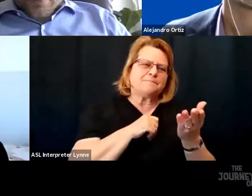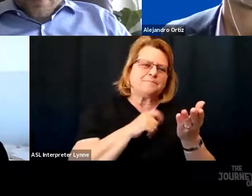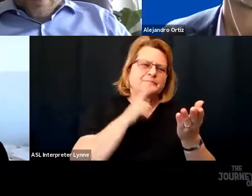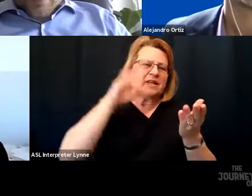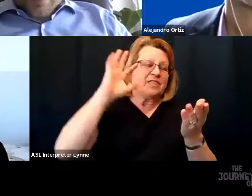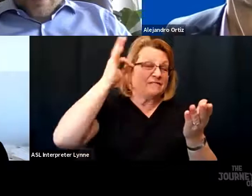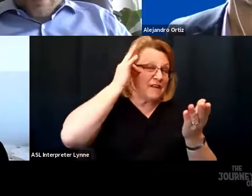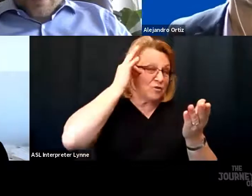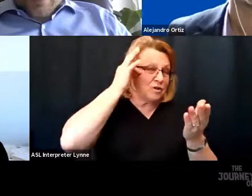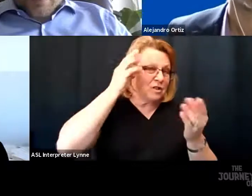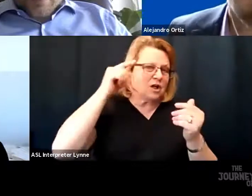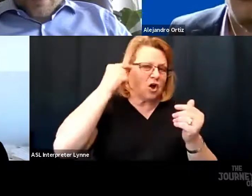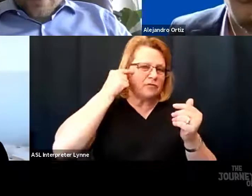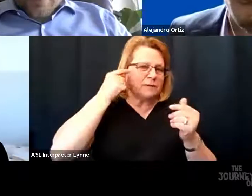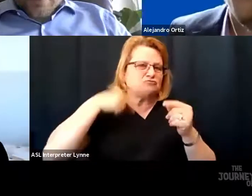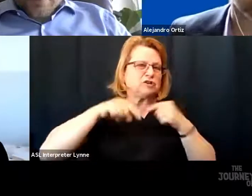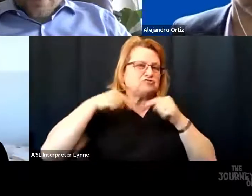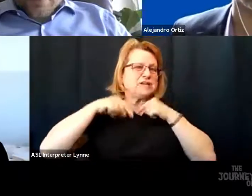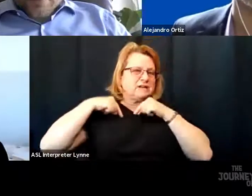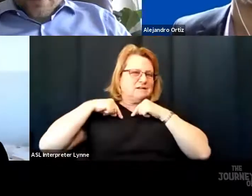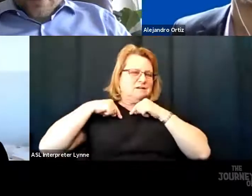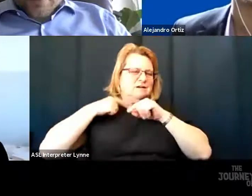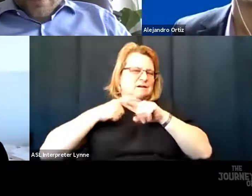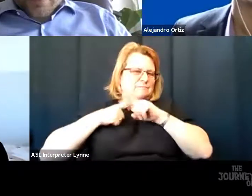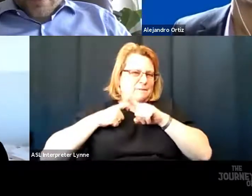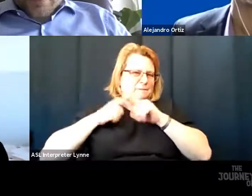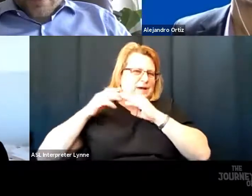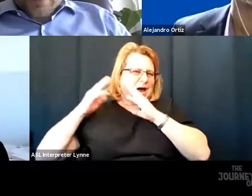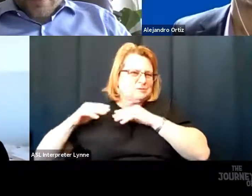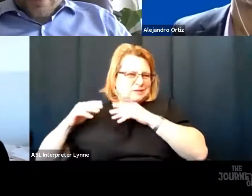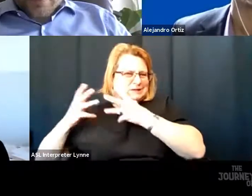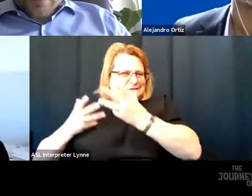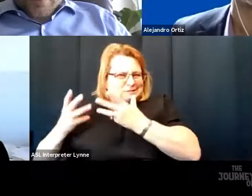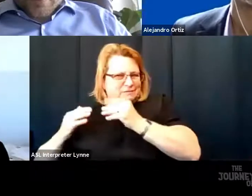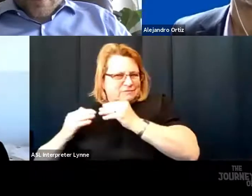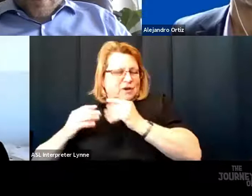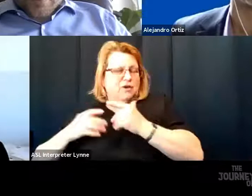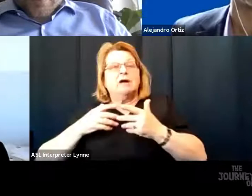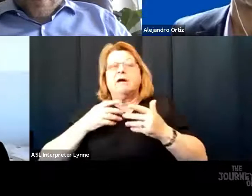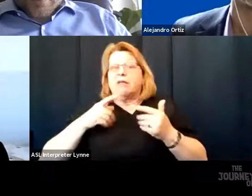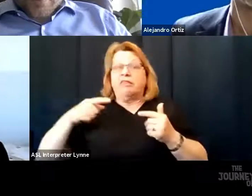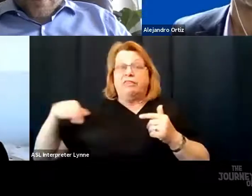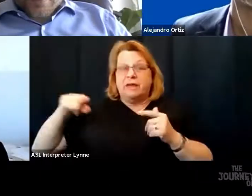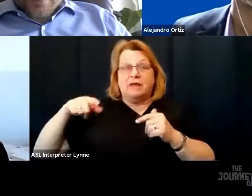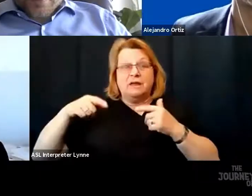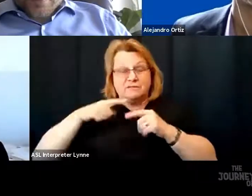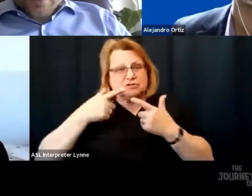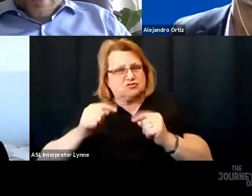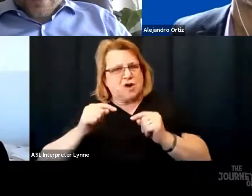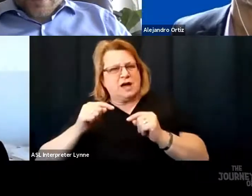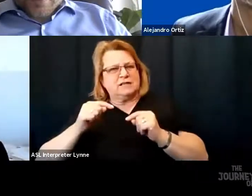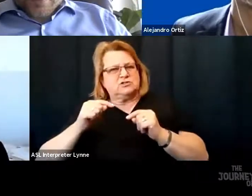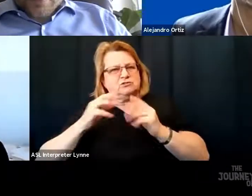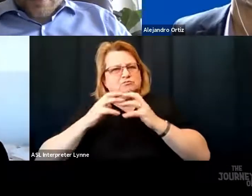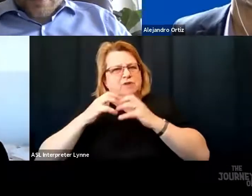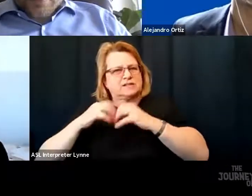government retreat from disparate impact in the housing context, and even tried to undo rules and regulations that had been